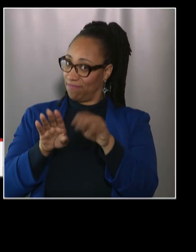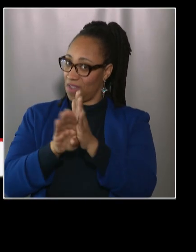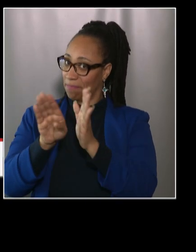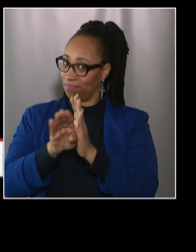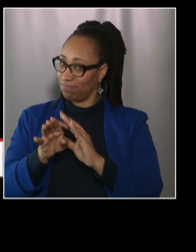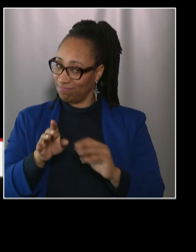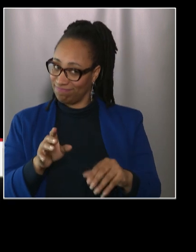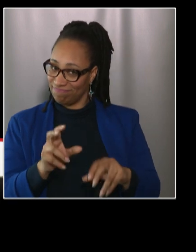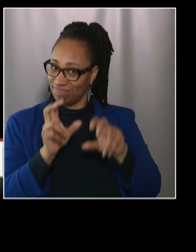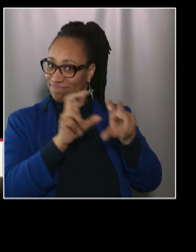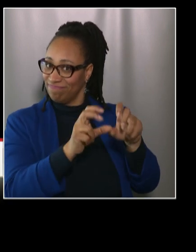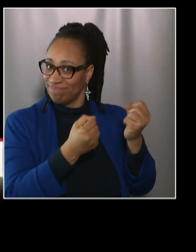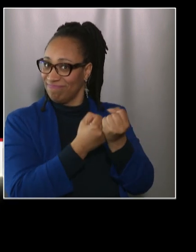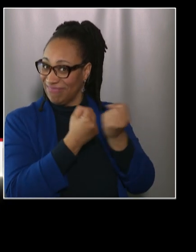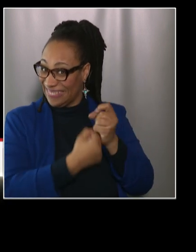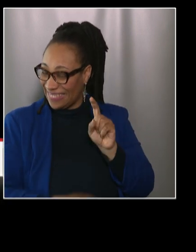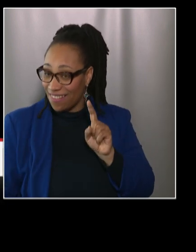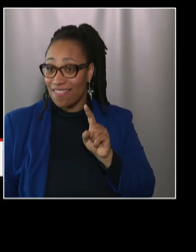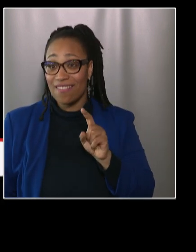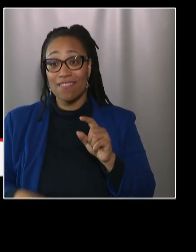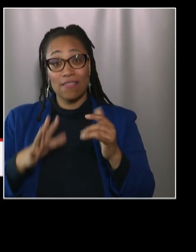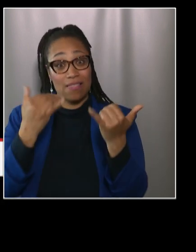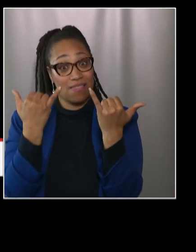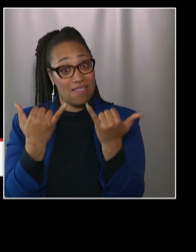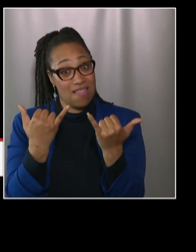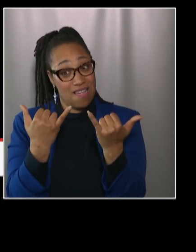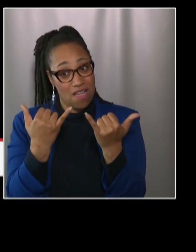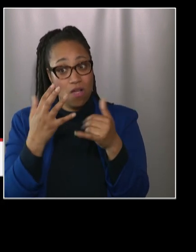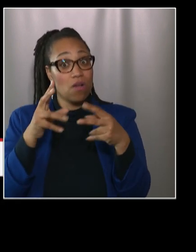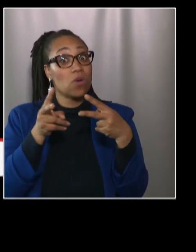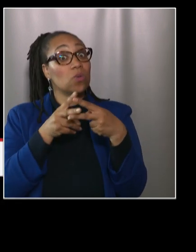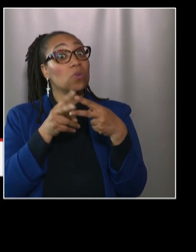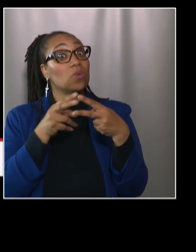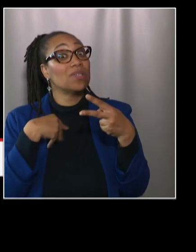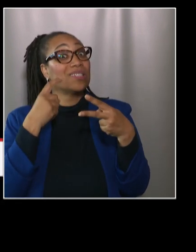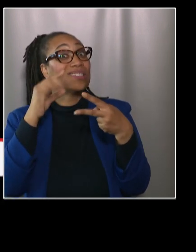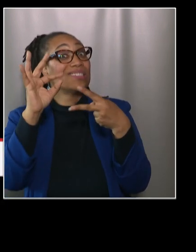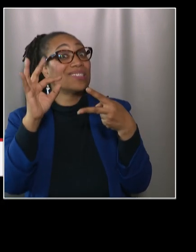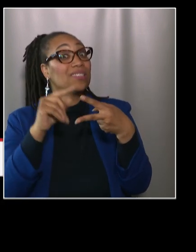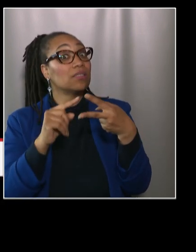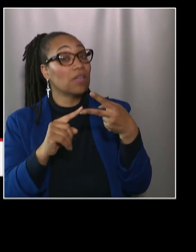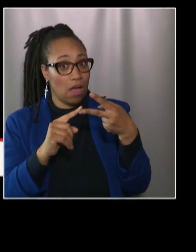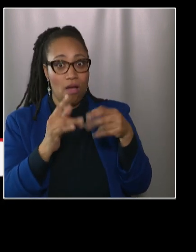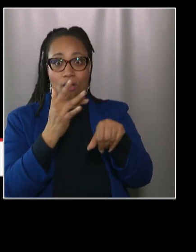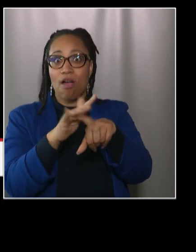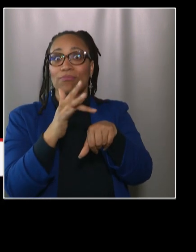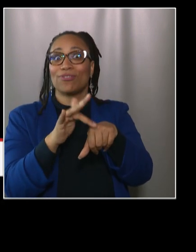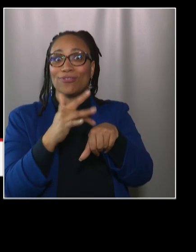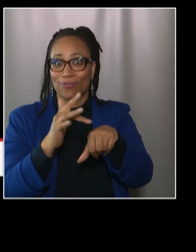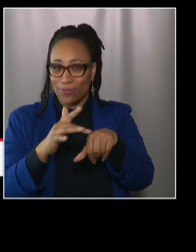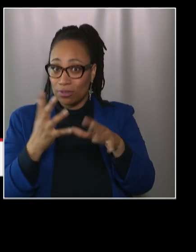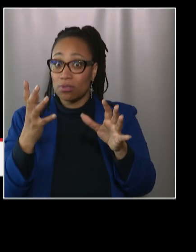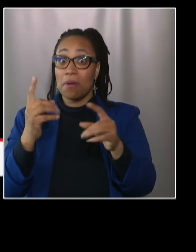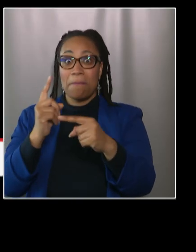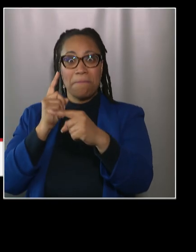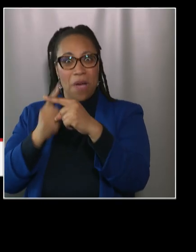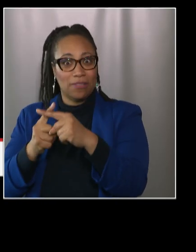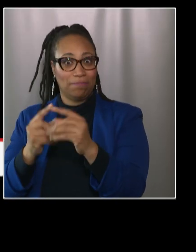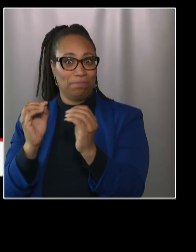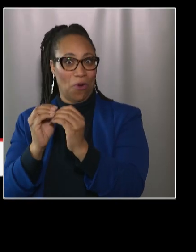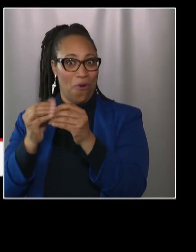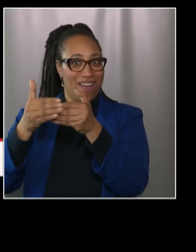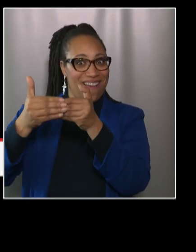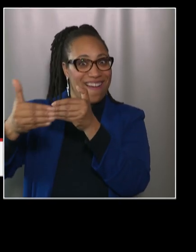about a pipeline of projects, new tools, and a continued invitation for the development community to partner with DC and